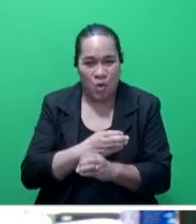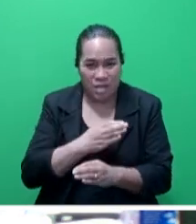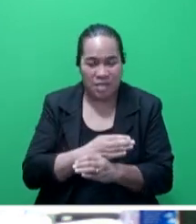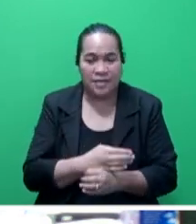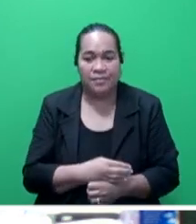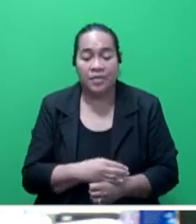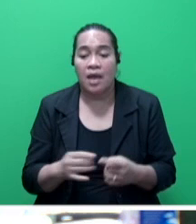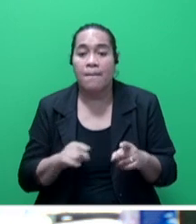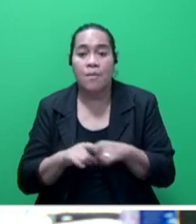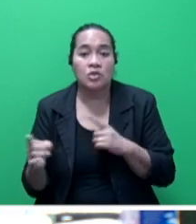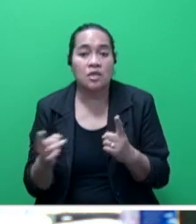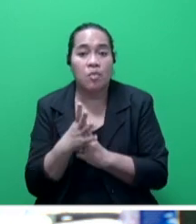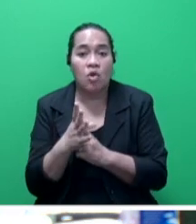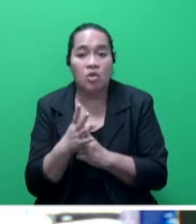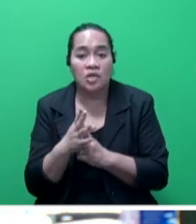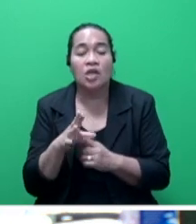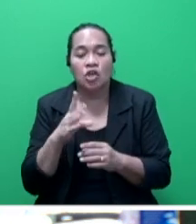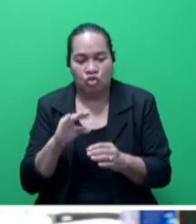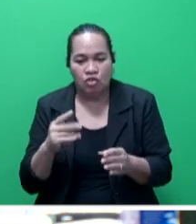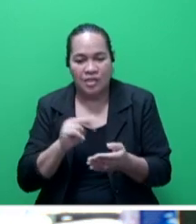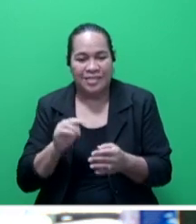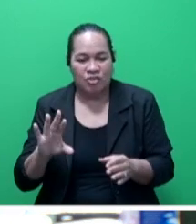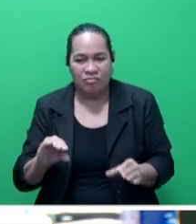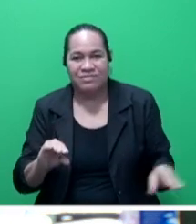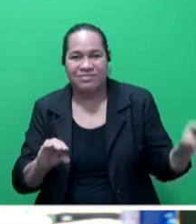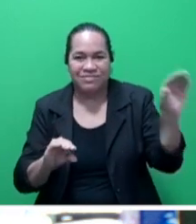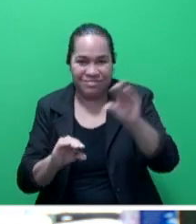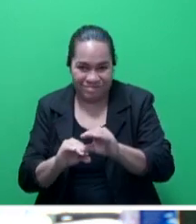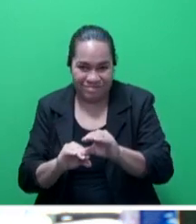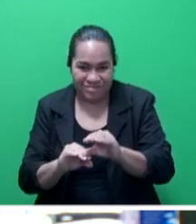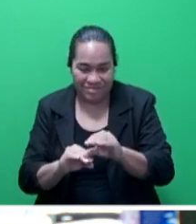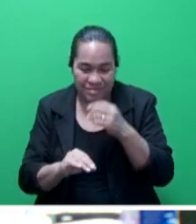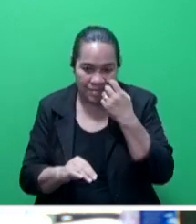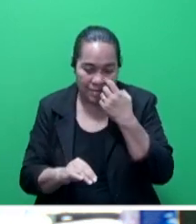most importantly, to subsidize the